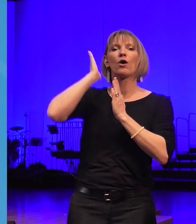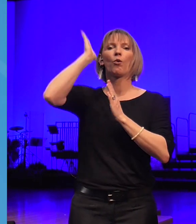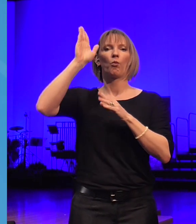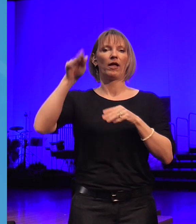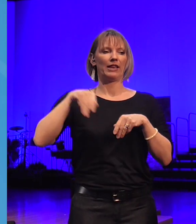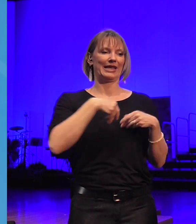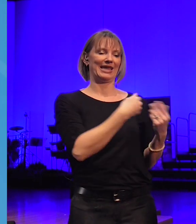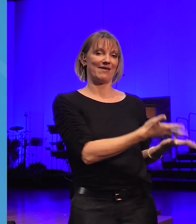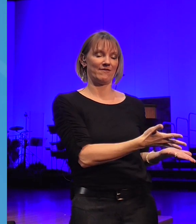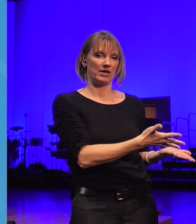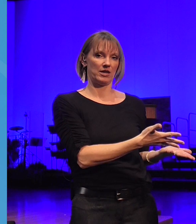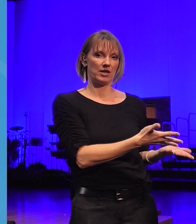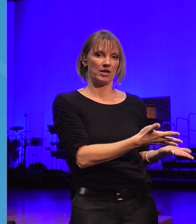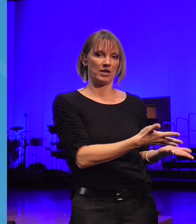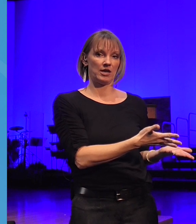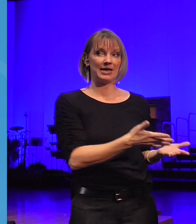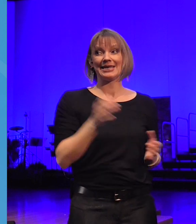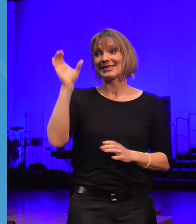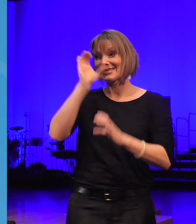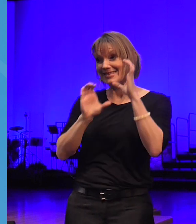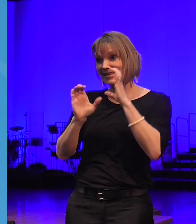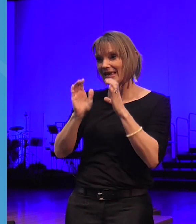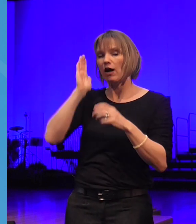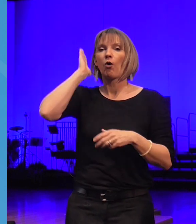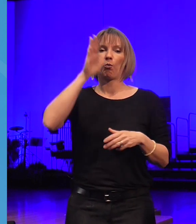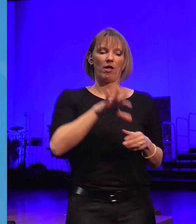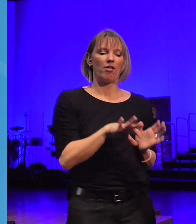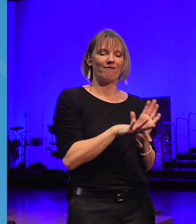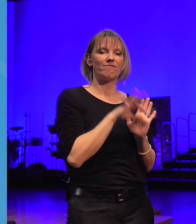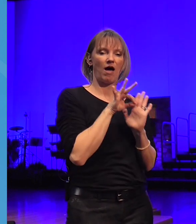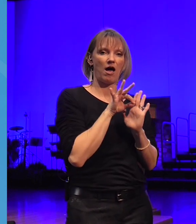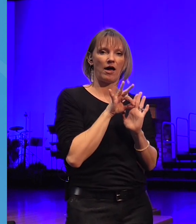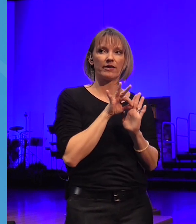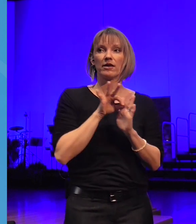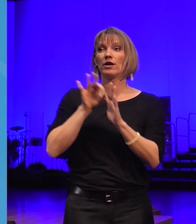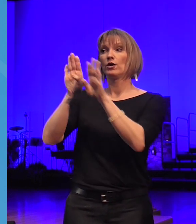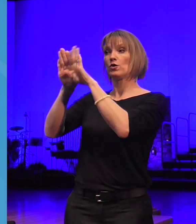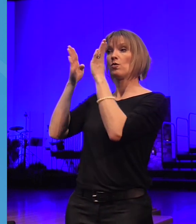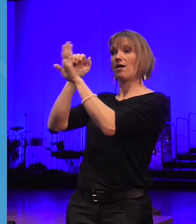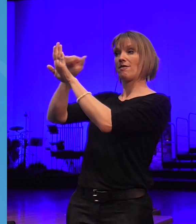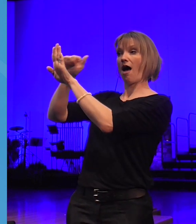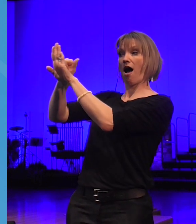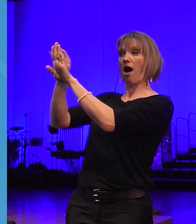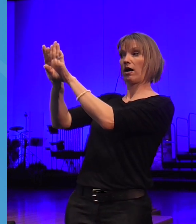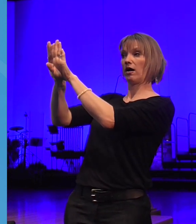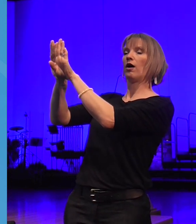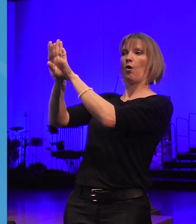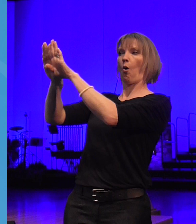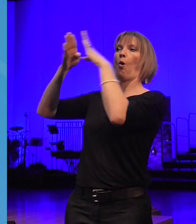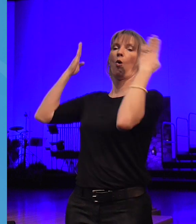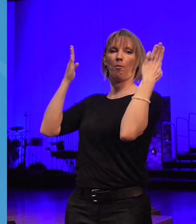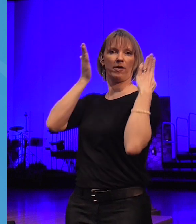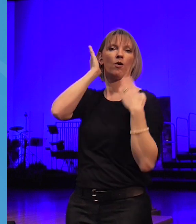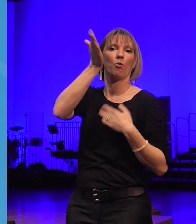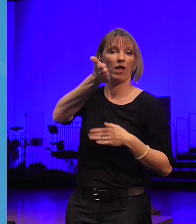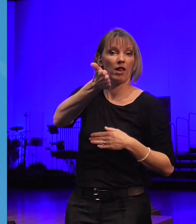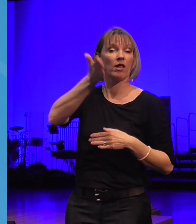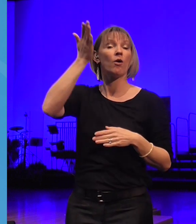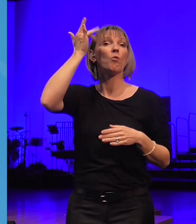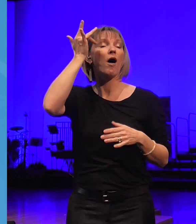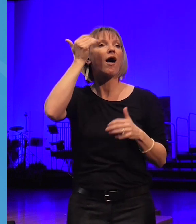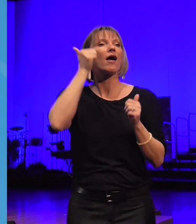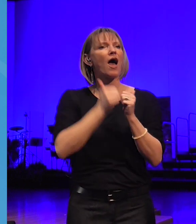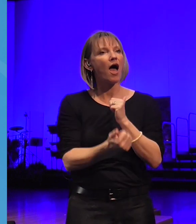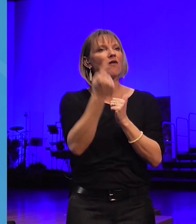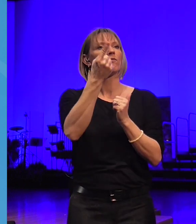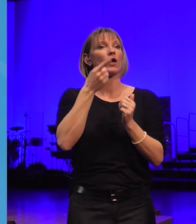to you. Seek, and you will find. Knock, and the door will be opened to you. For